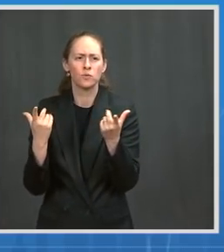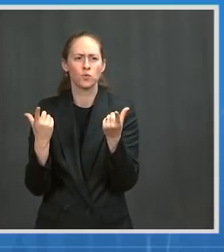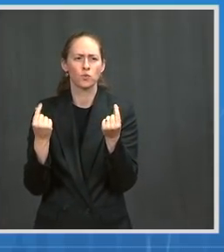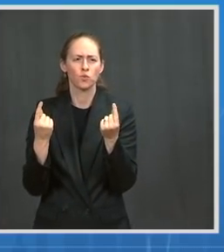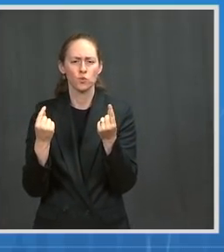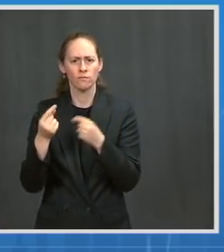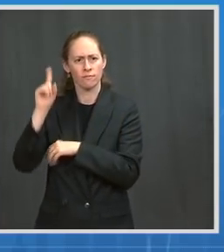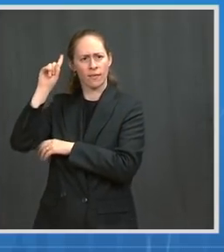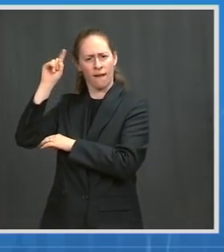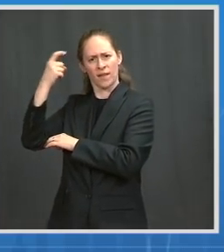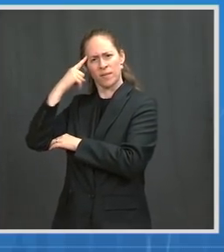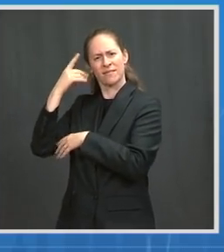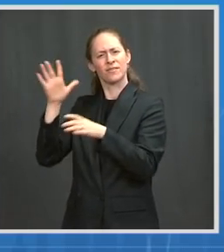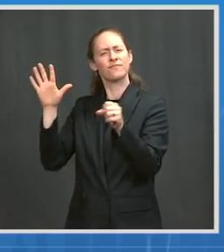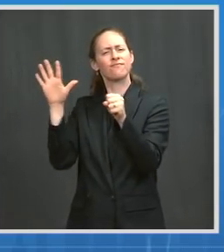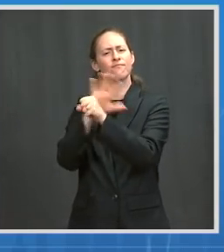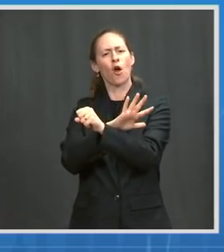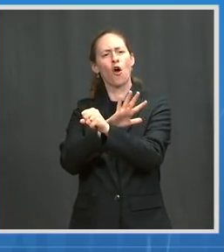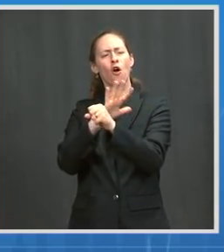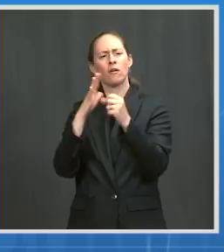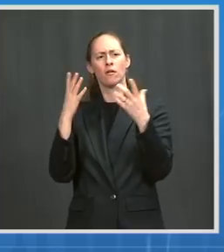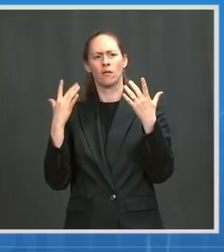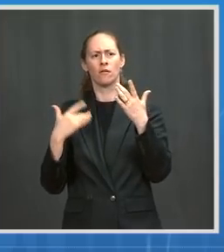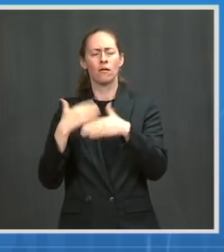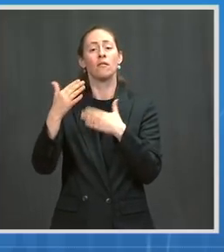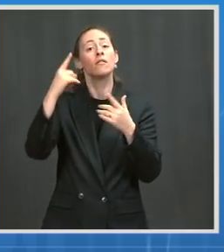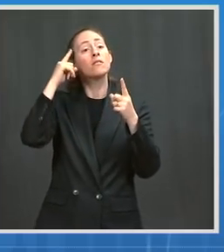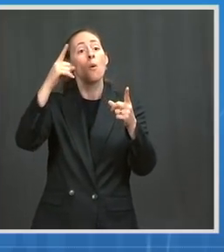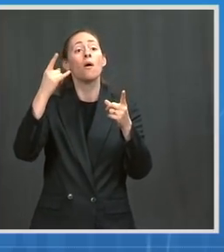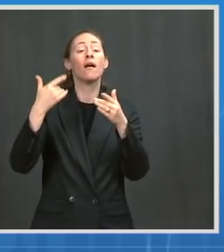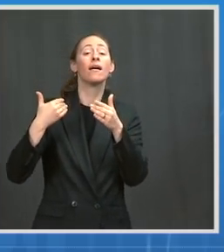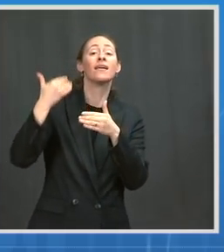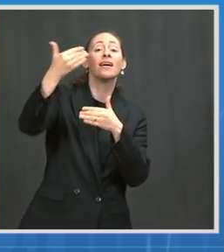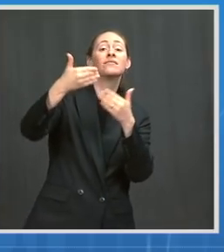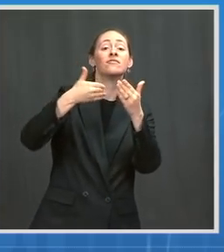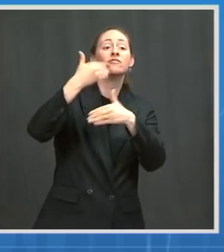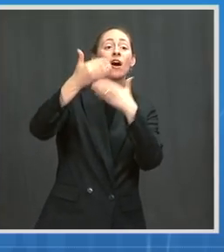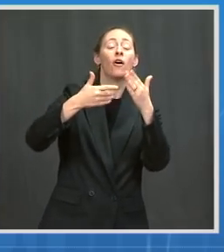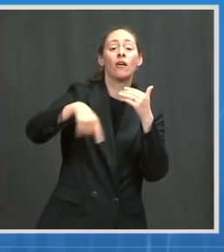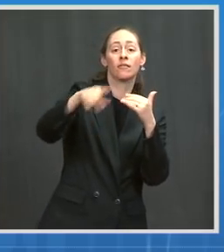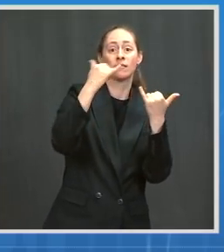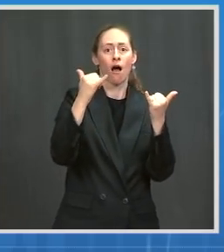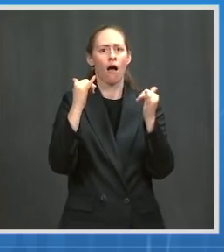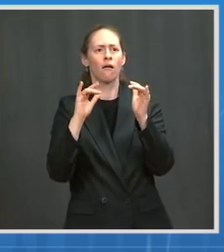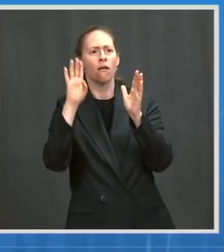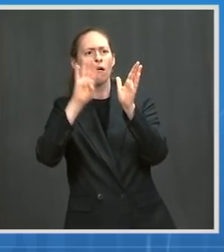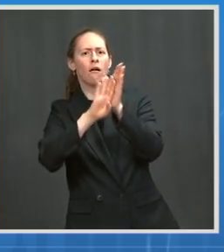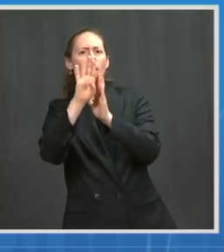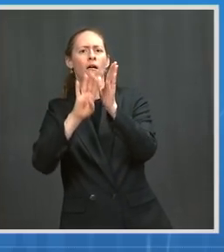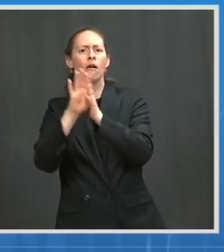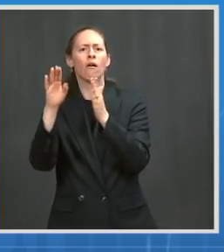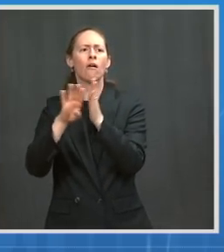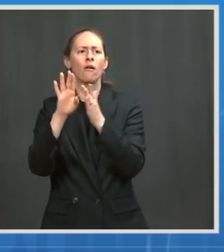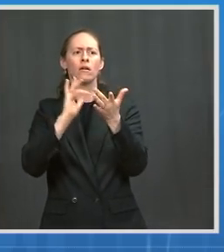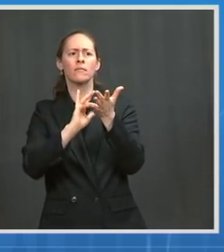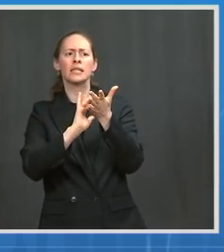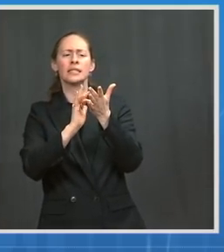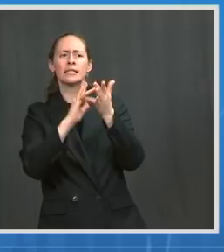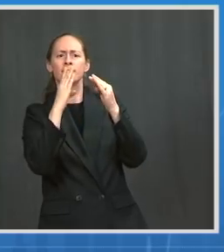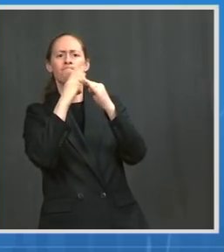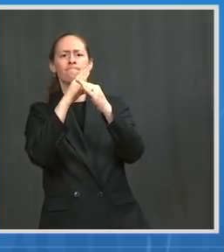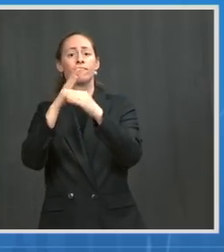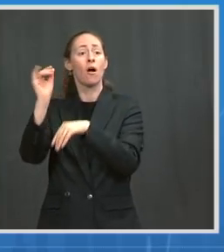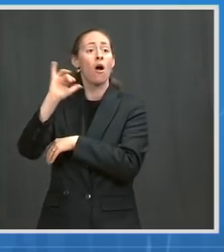the next generation of COVID-19 treatments, as well as preparing us for future threats. Next